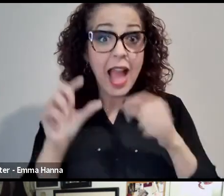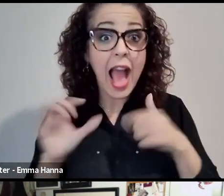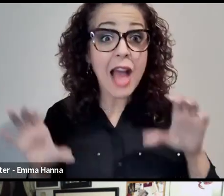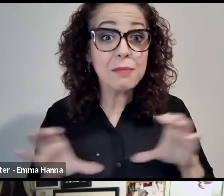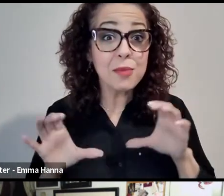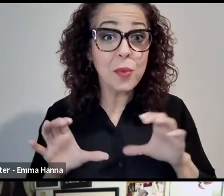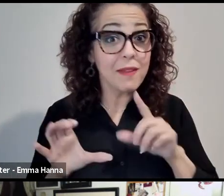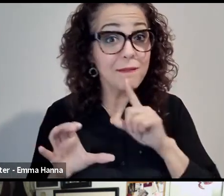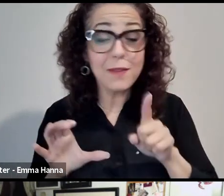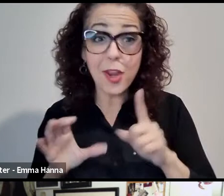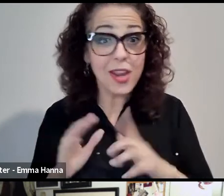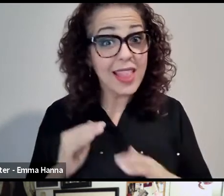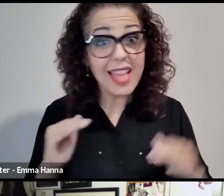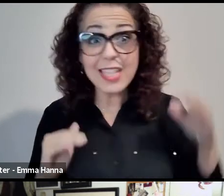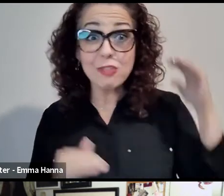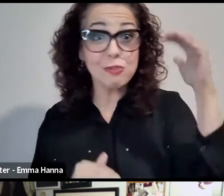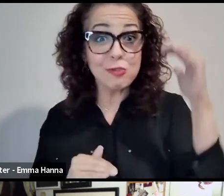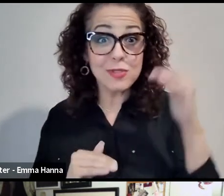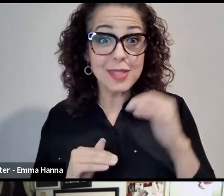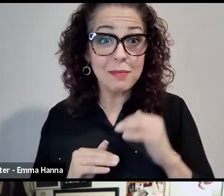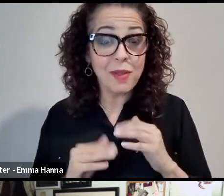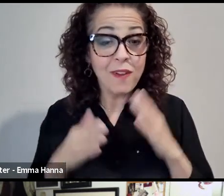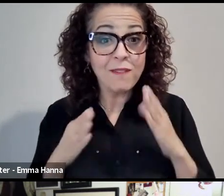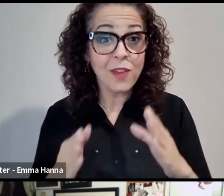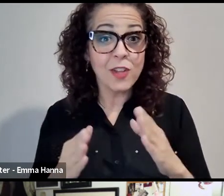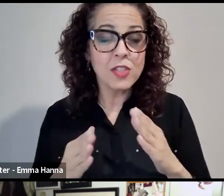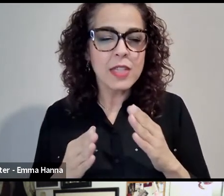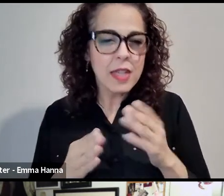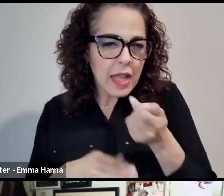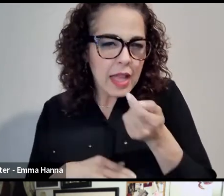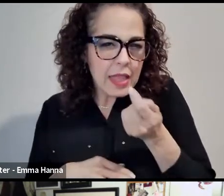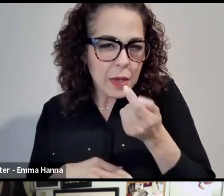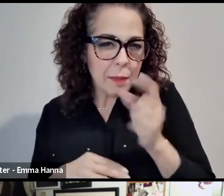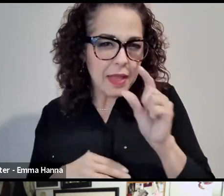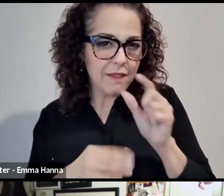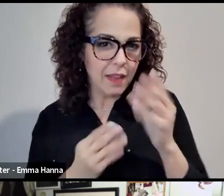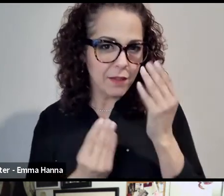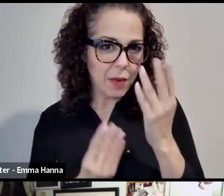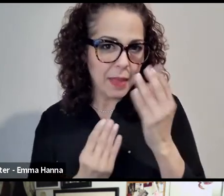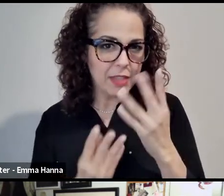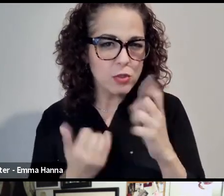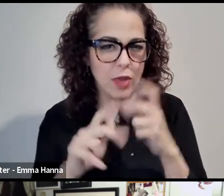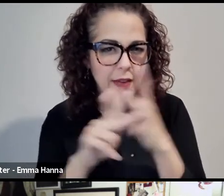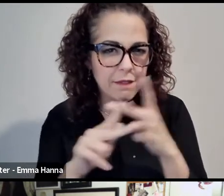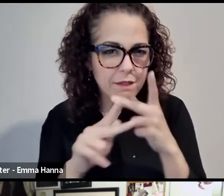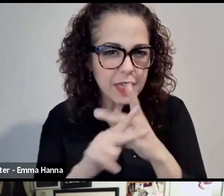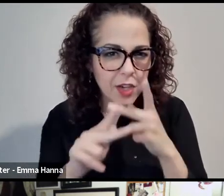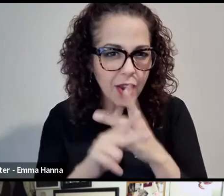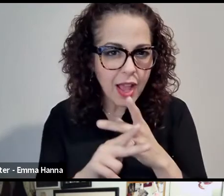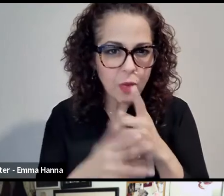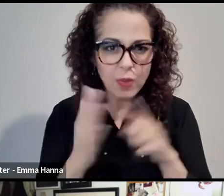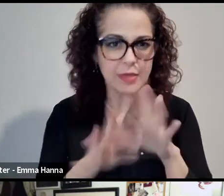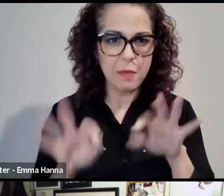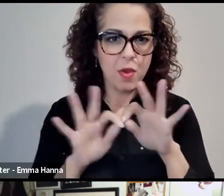portraiture always is, which is you get a little bit of information, you try and figure out what's important, what needs to be said,